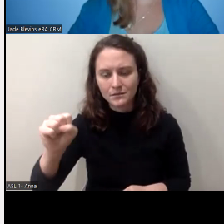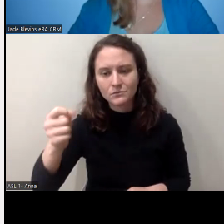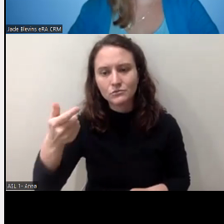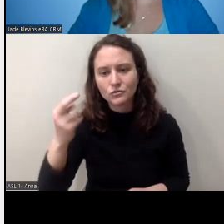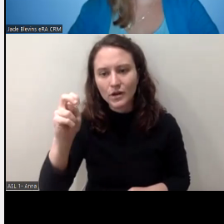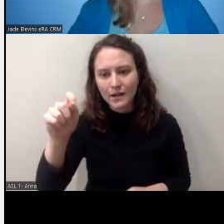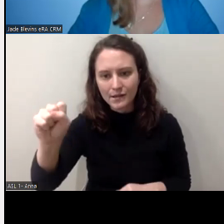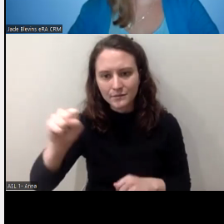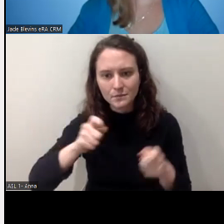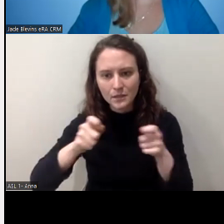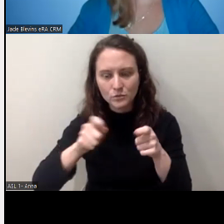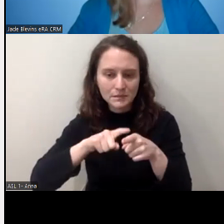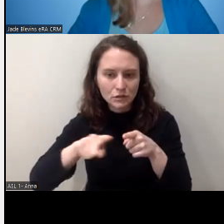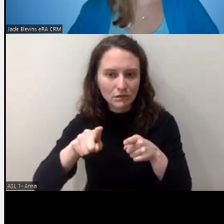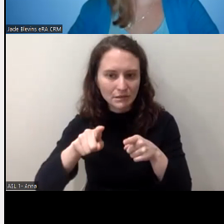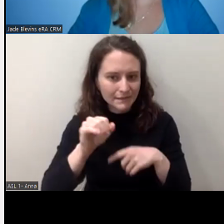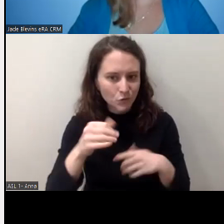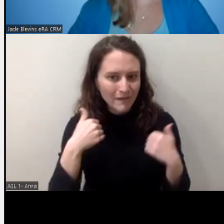submit.